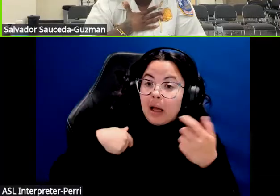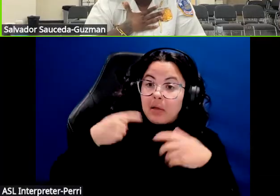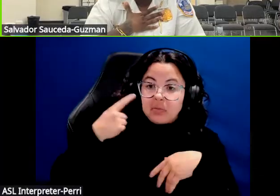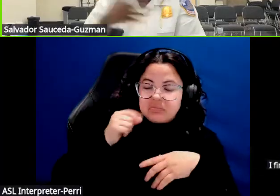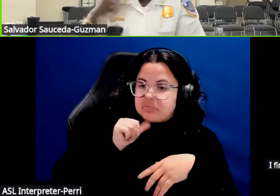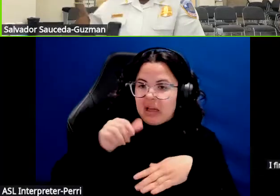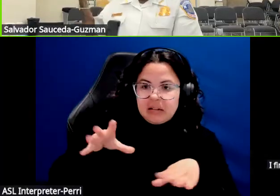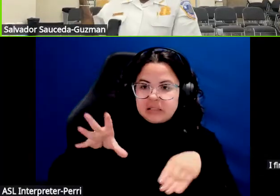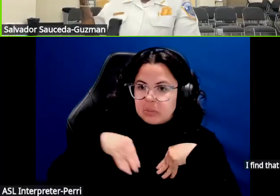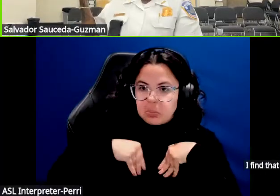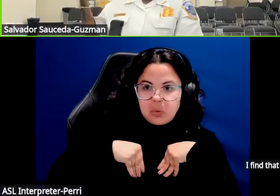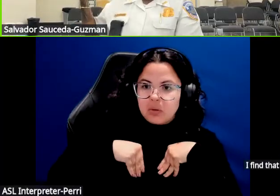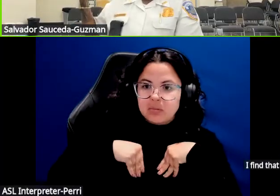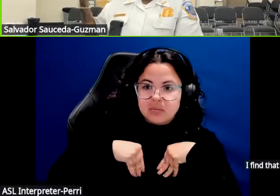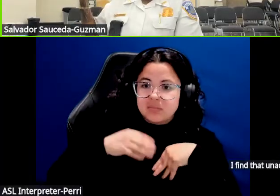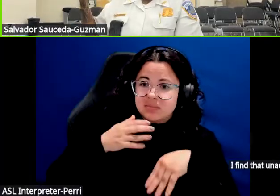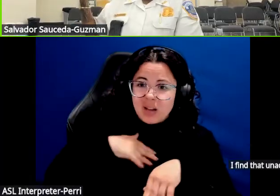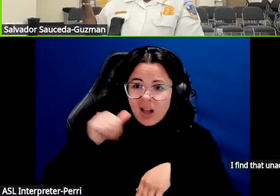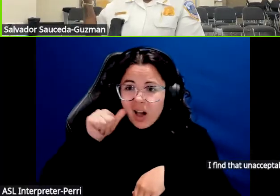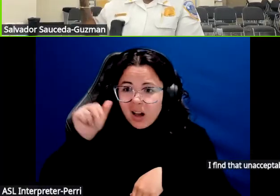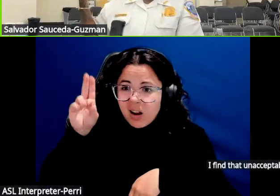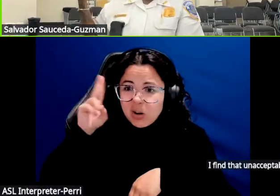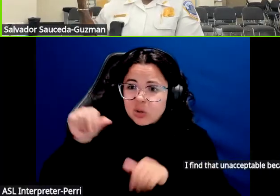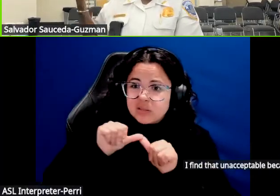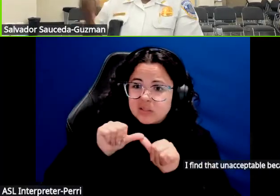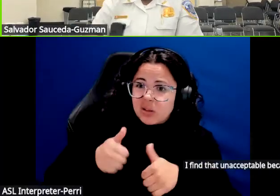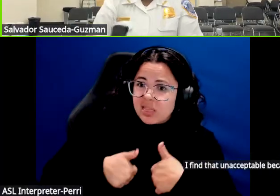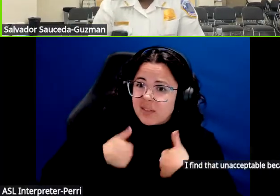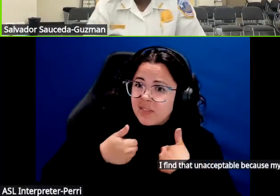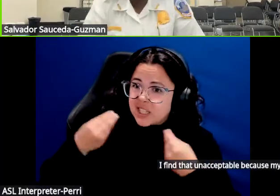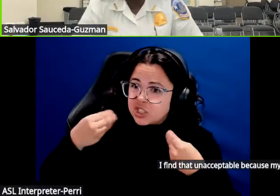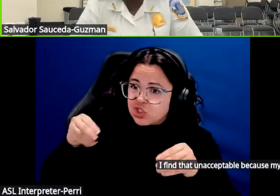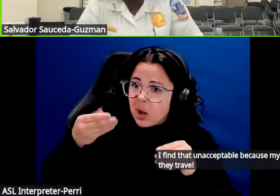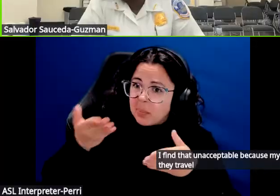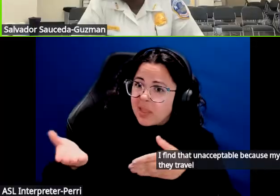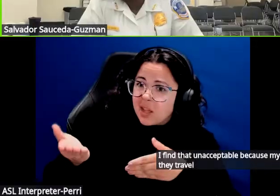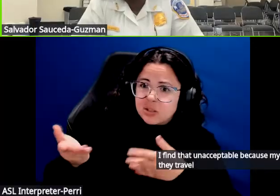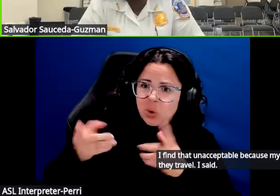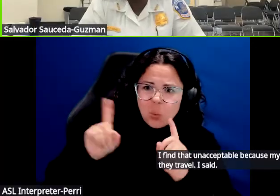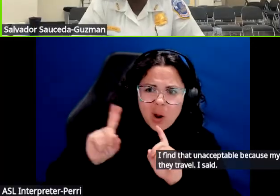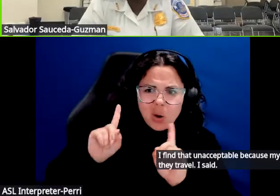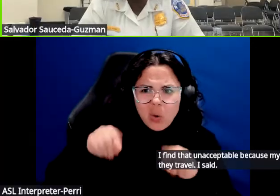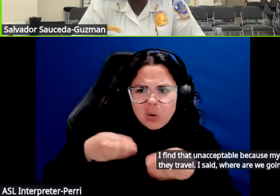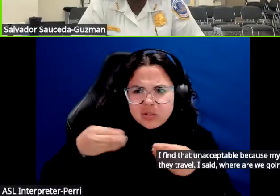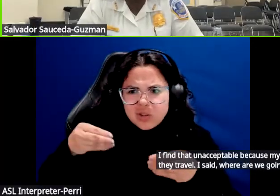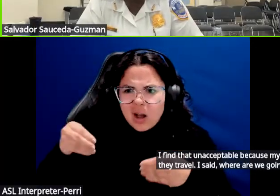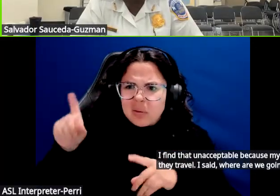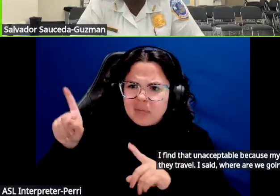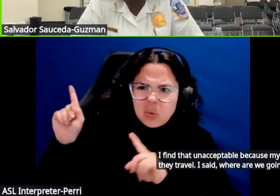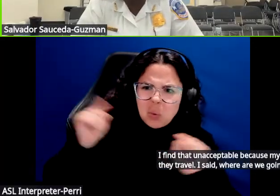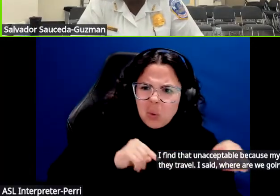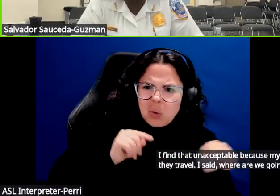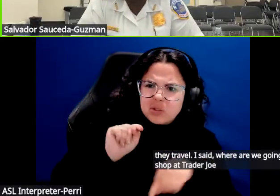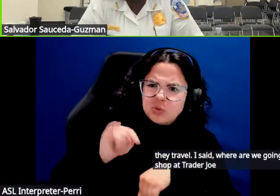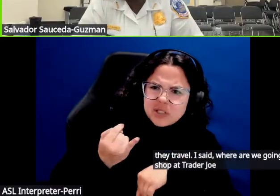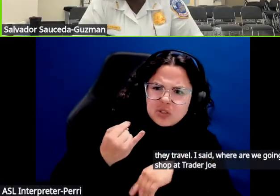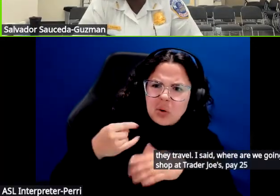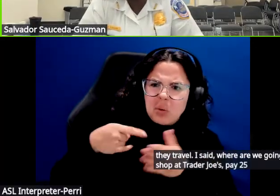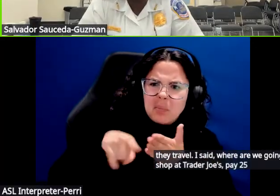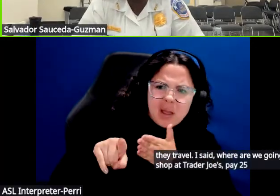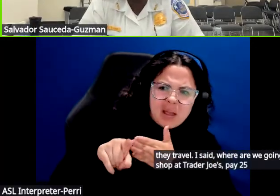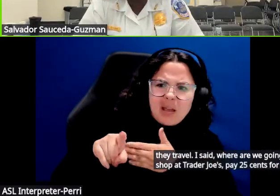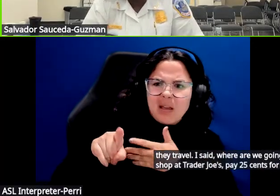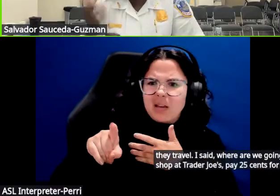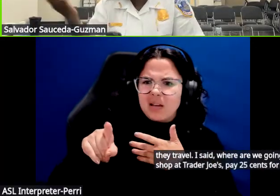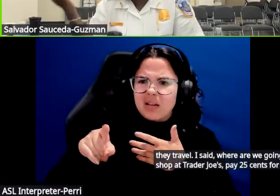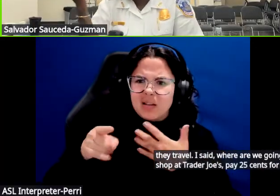unacceptable because my aunt and uncle still live in Trinidad and they shop at Safeway. So where are they going to go shop? They got to come here and shop at Trader Joe's, pay 25 cents for a bag, have nowhere